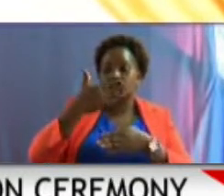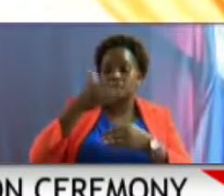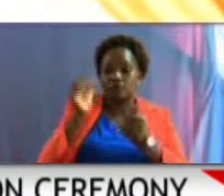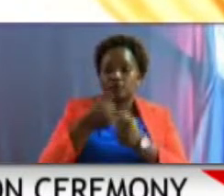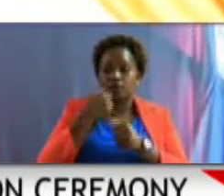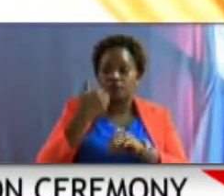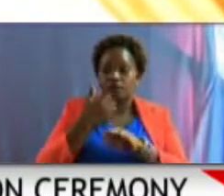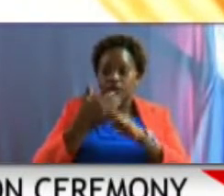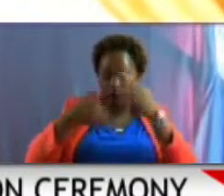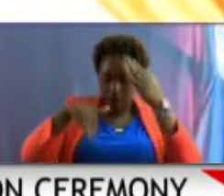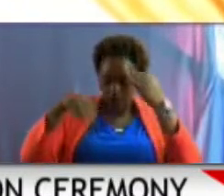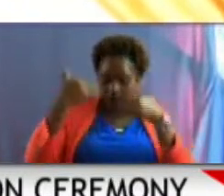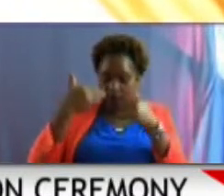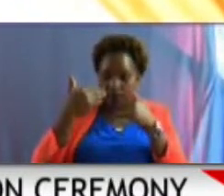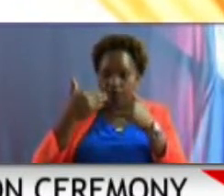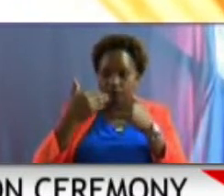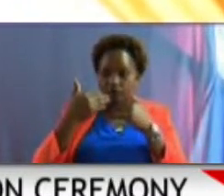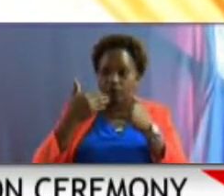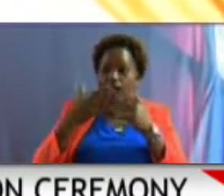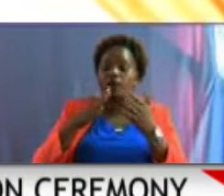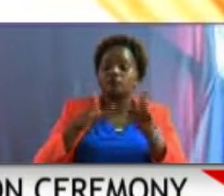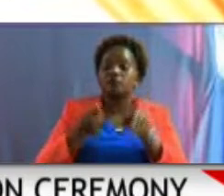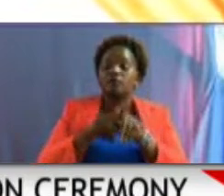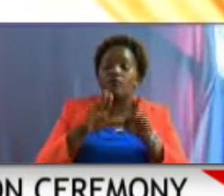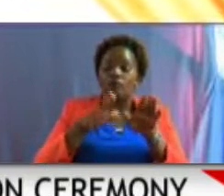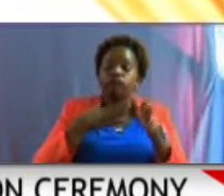the university as required.